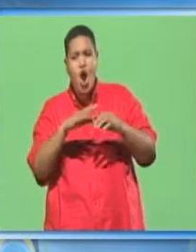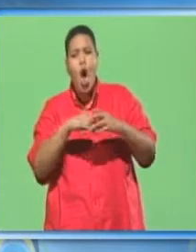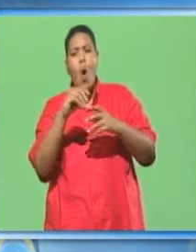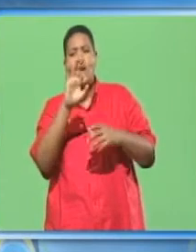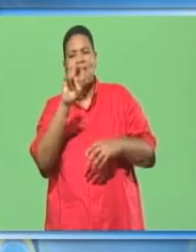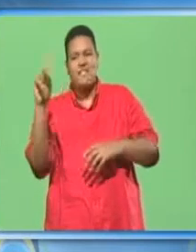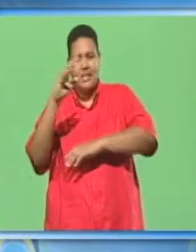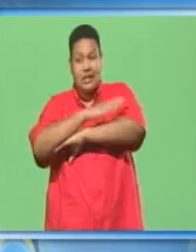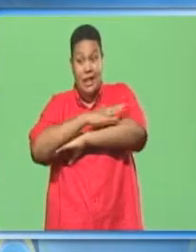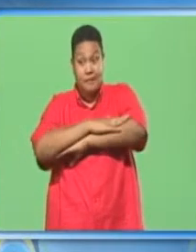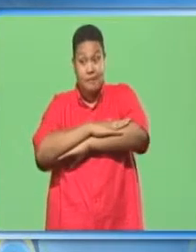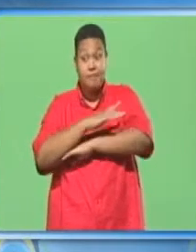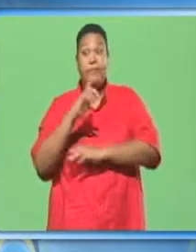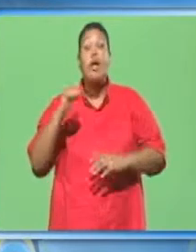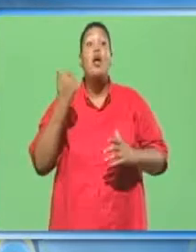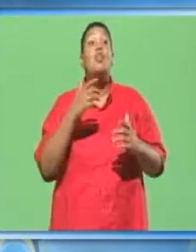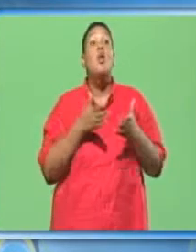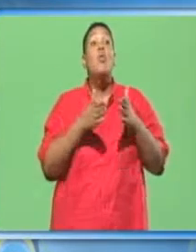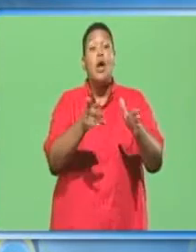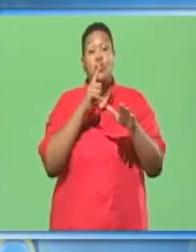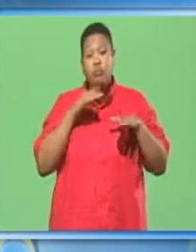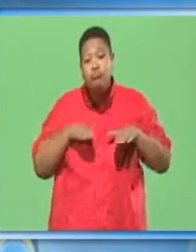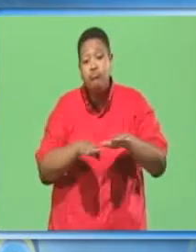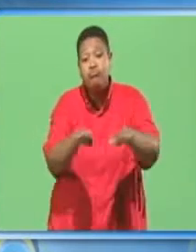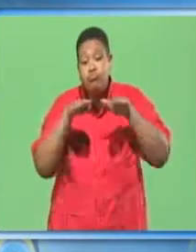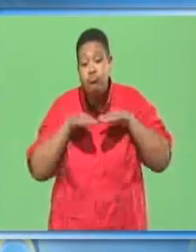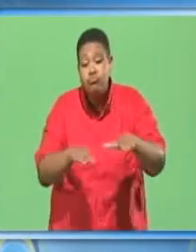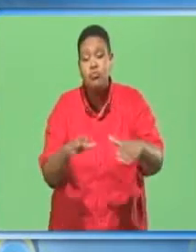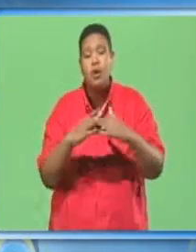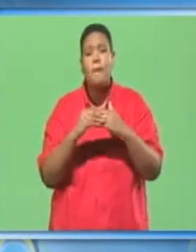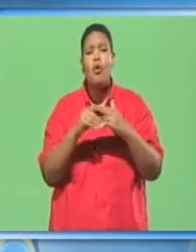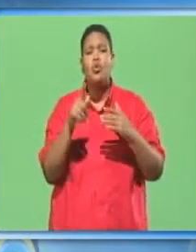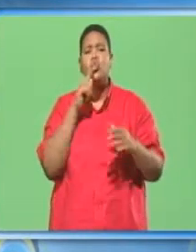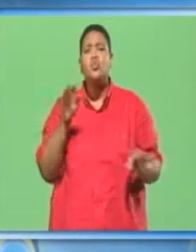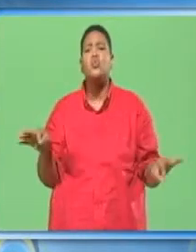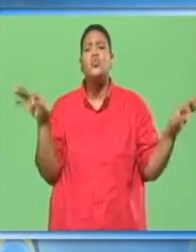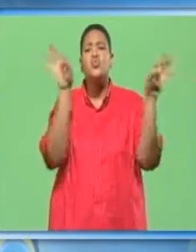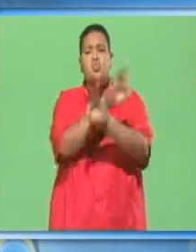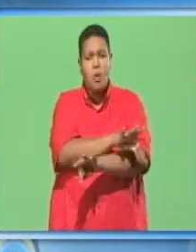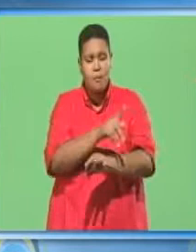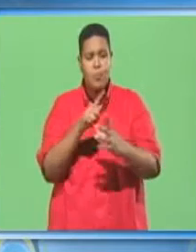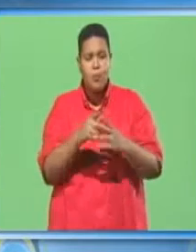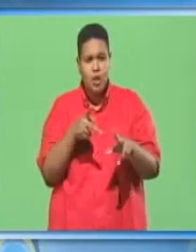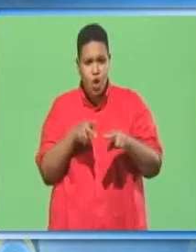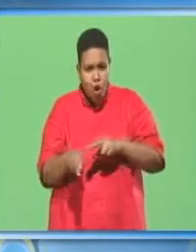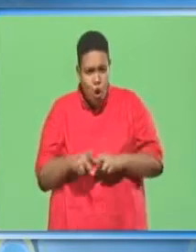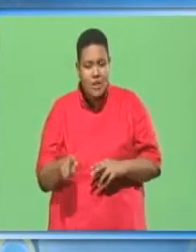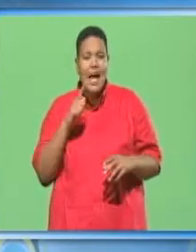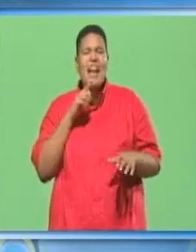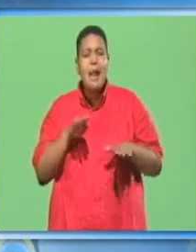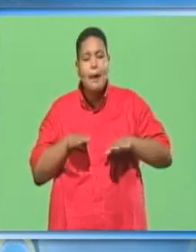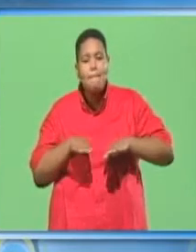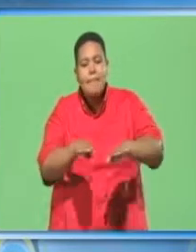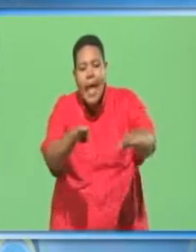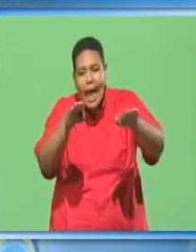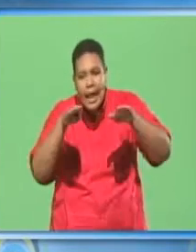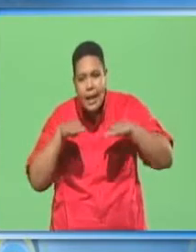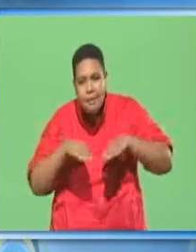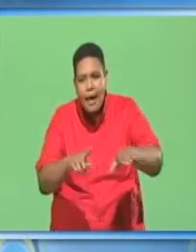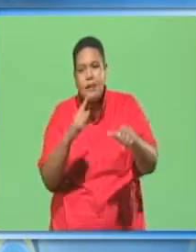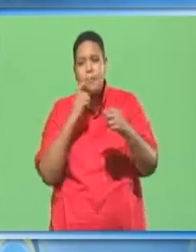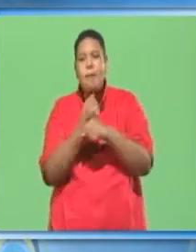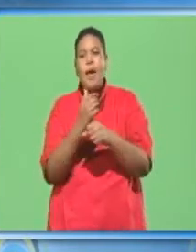Another way to plane distorted boards is to swap ends between the initial cuts, then plane with the grain to smooth the